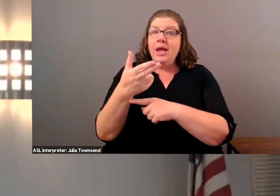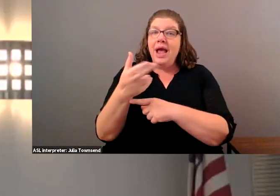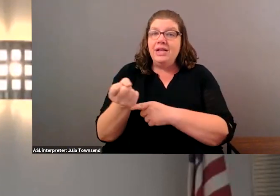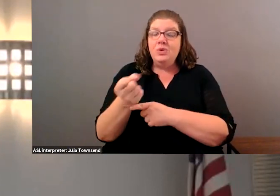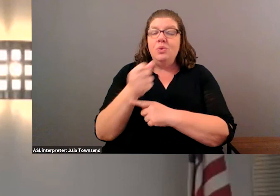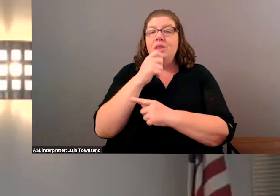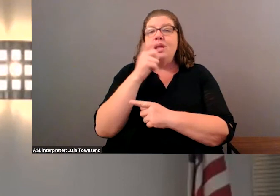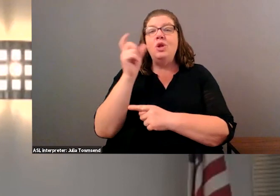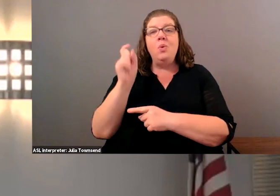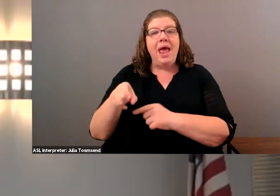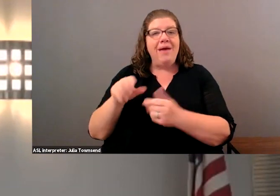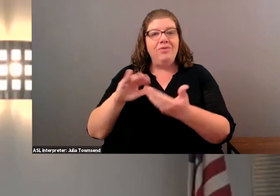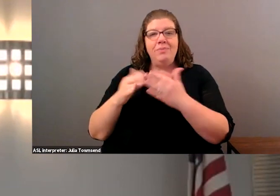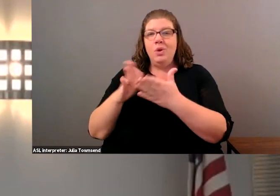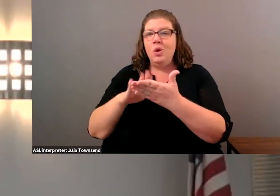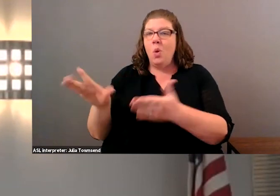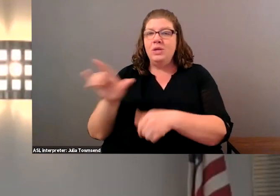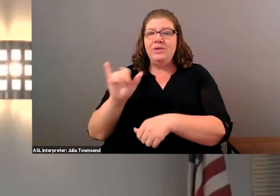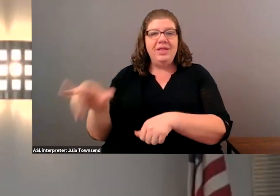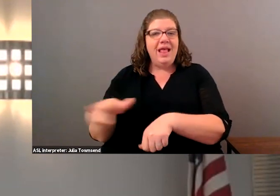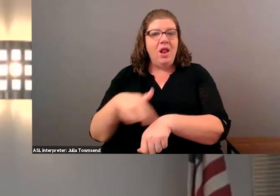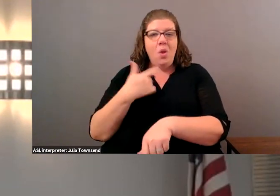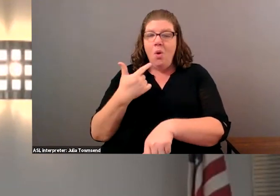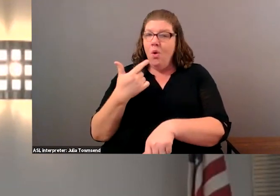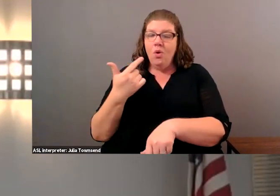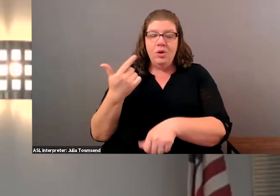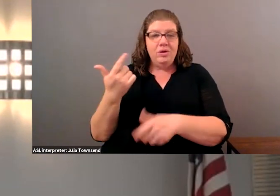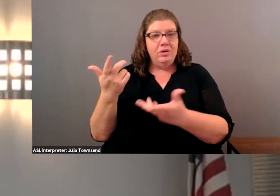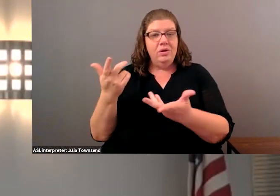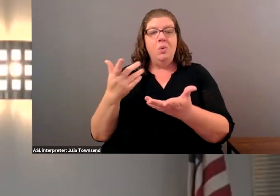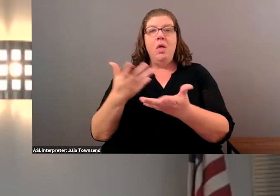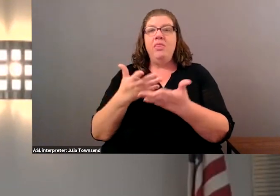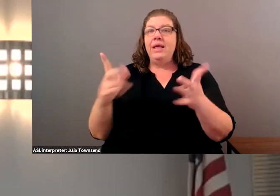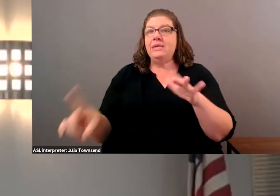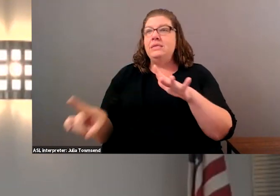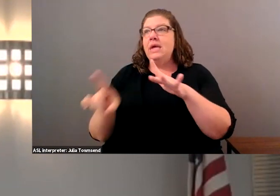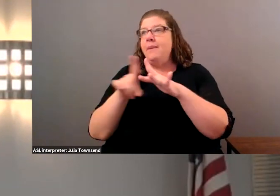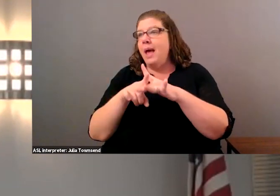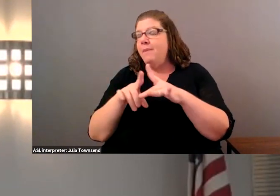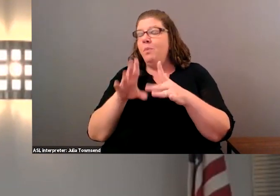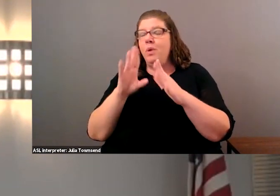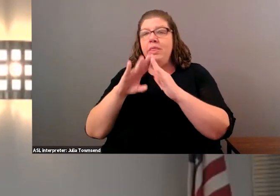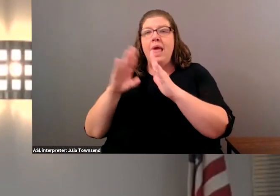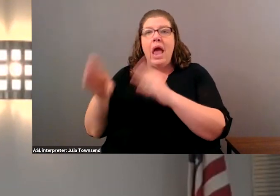be in community college that long where, things come up, the housing or,